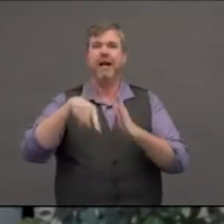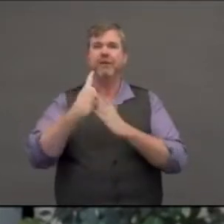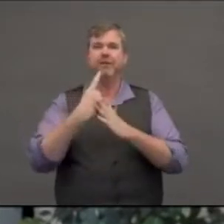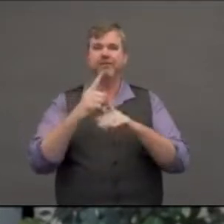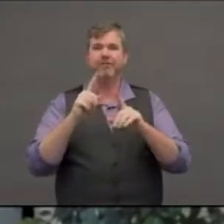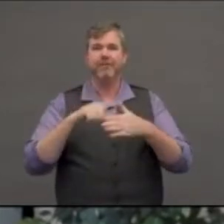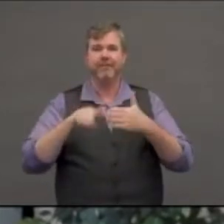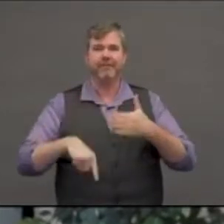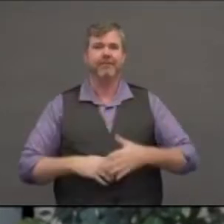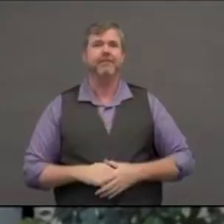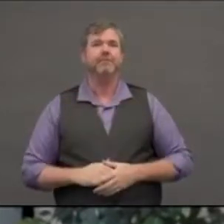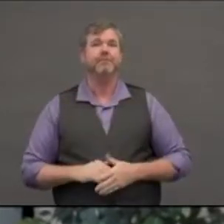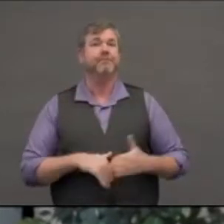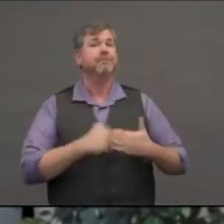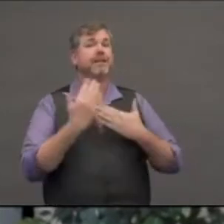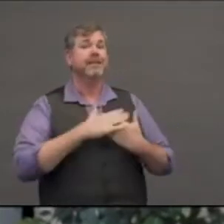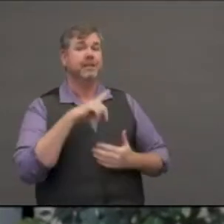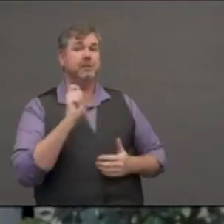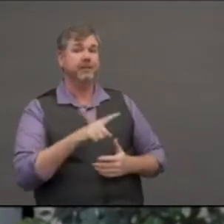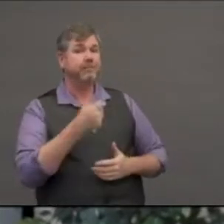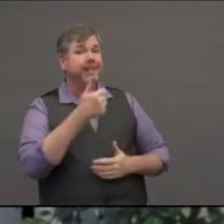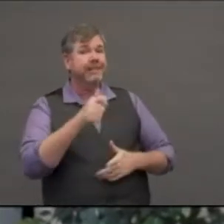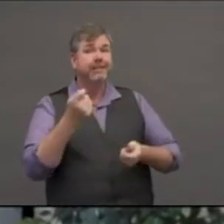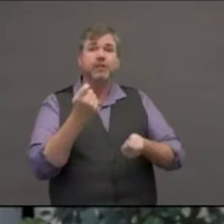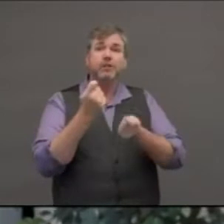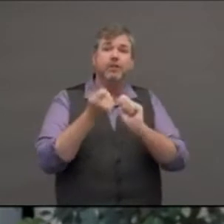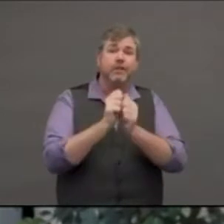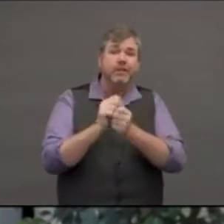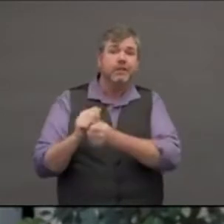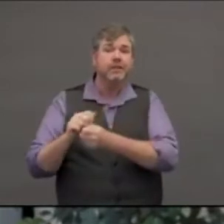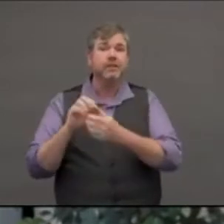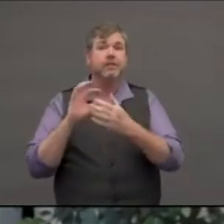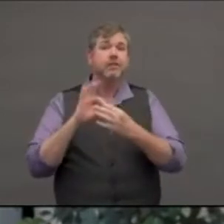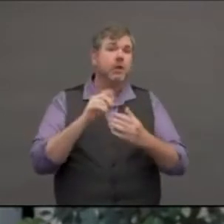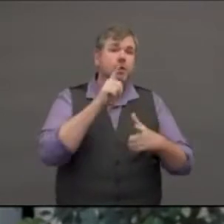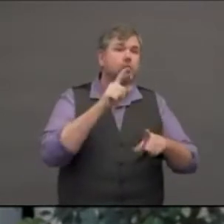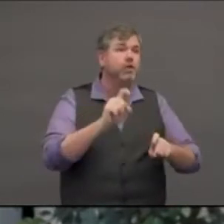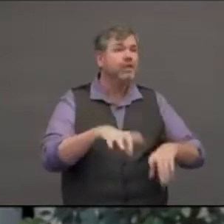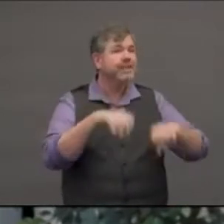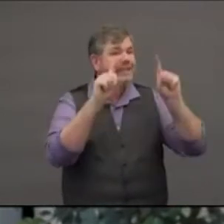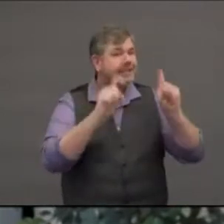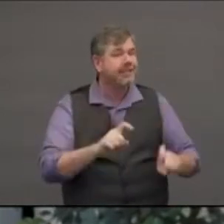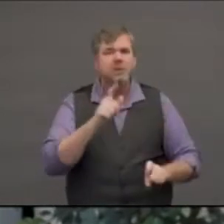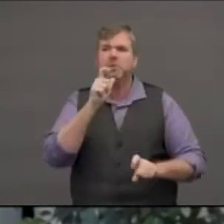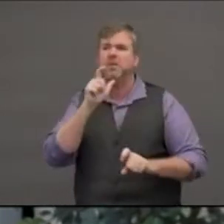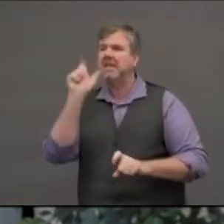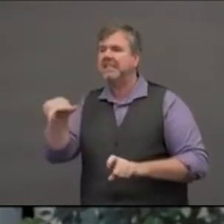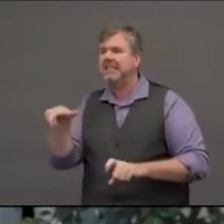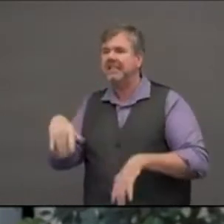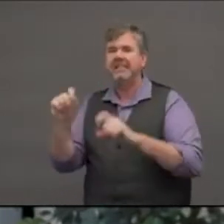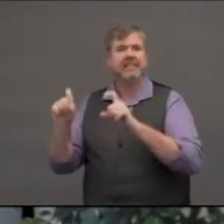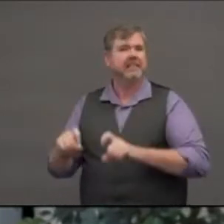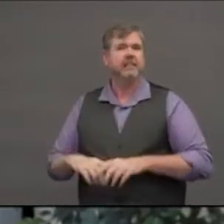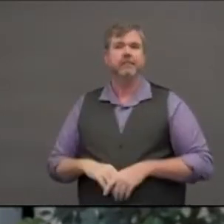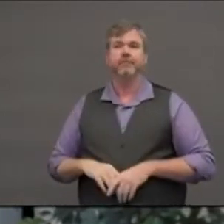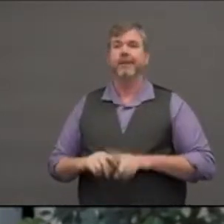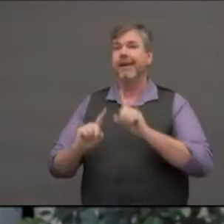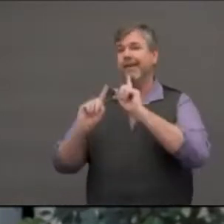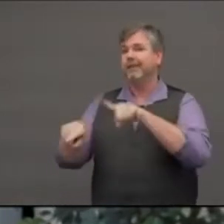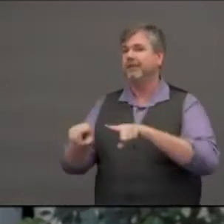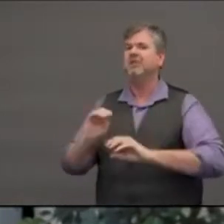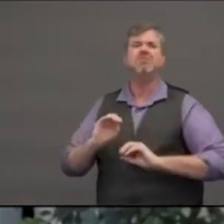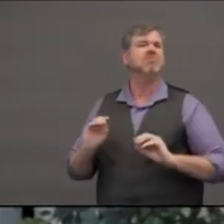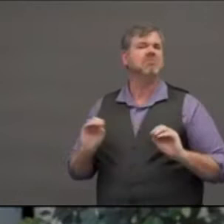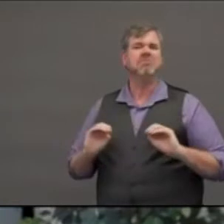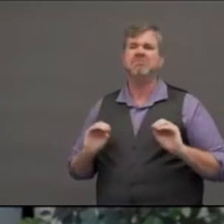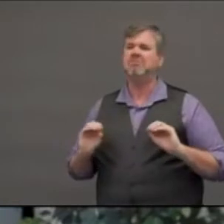any changes to who should get tested? At this time, no. It's still consistent with who should be tested, and those